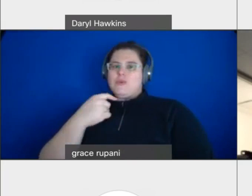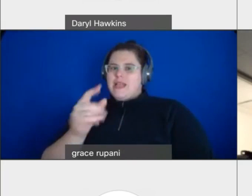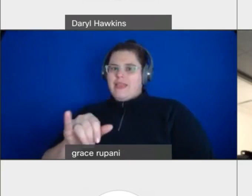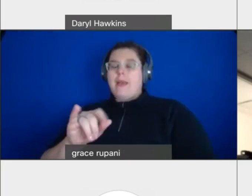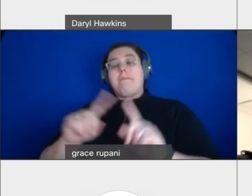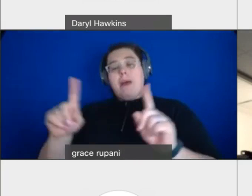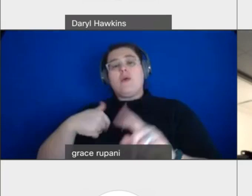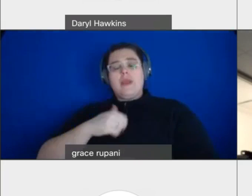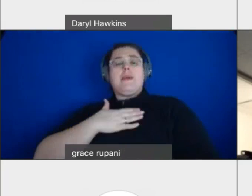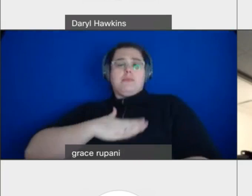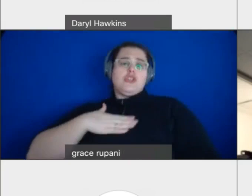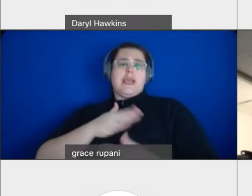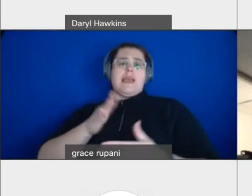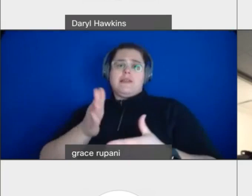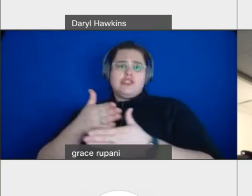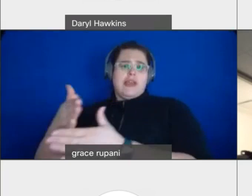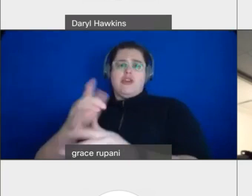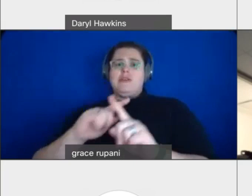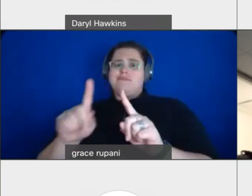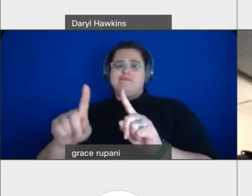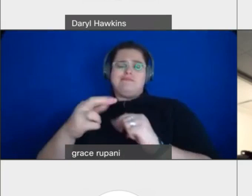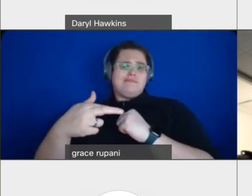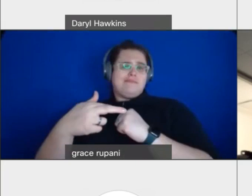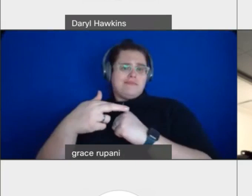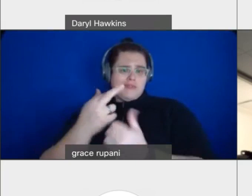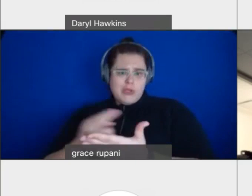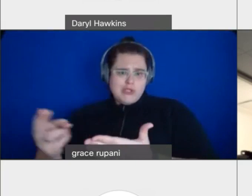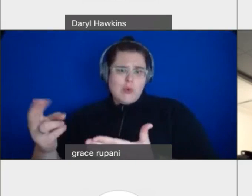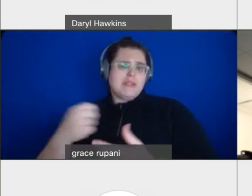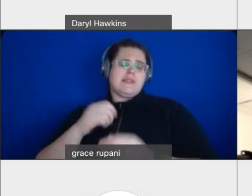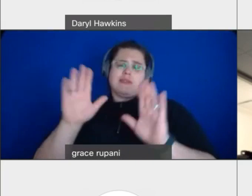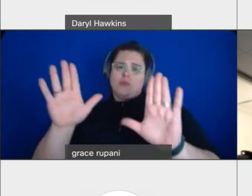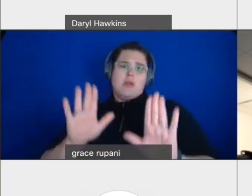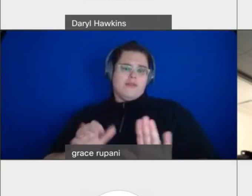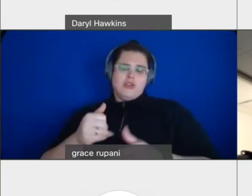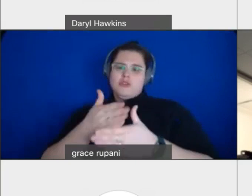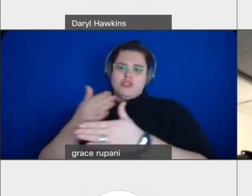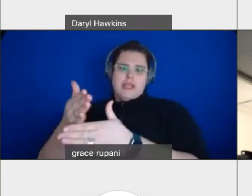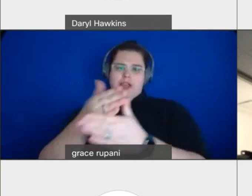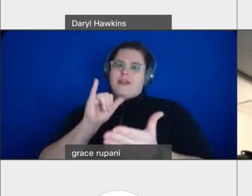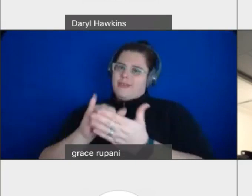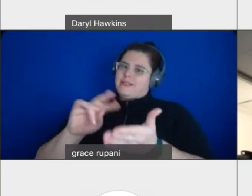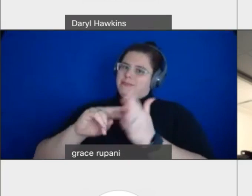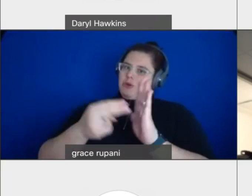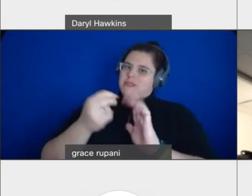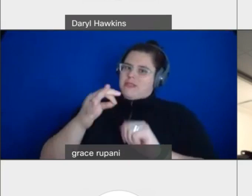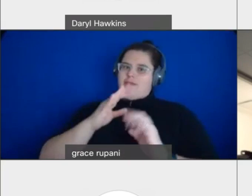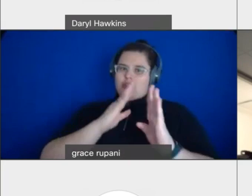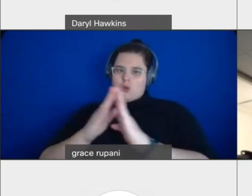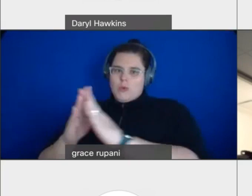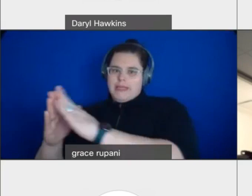all of the resources that people are submitting to share, and that's what community does. And we thank